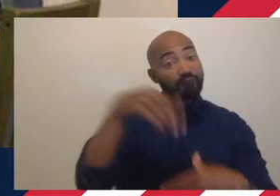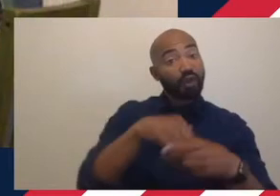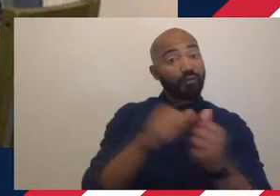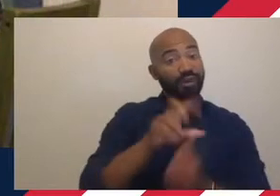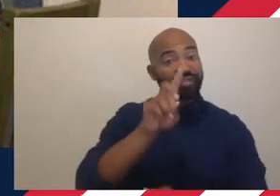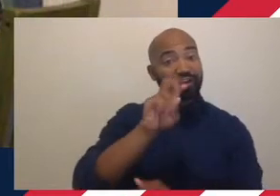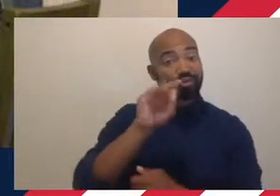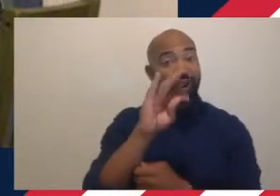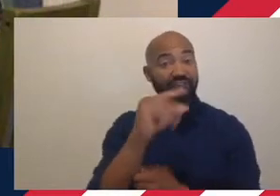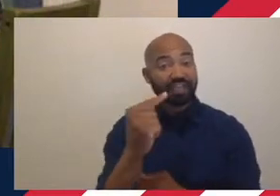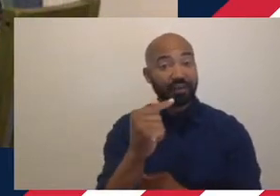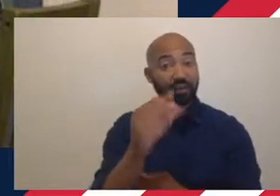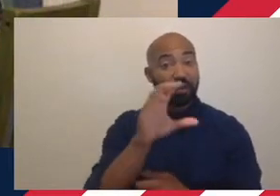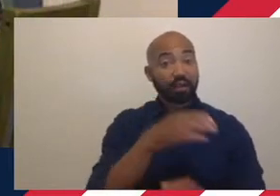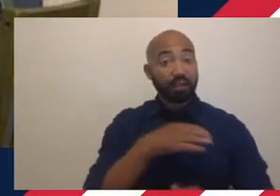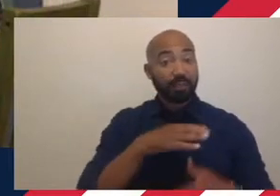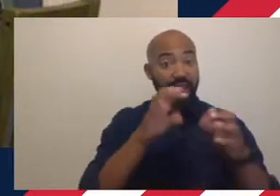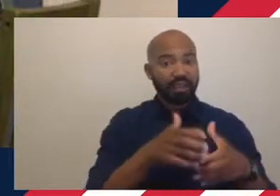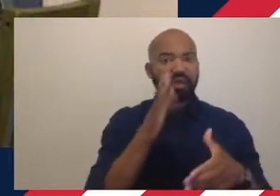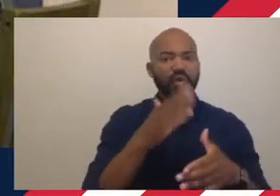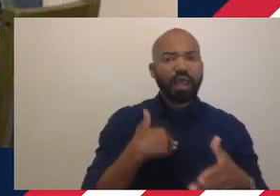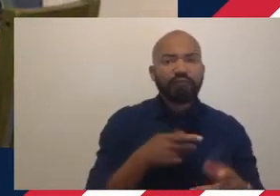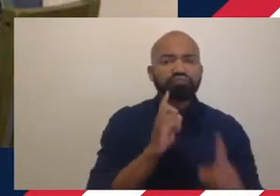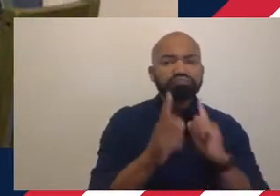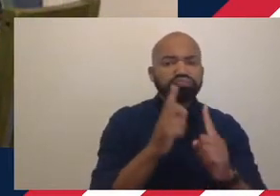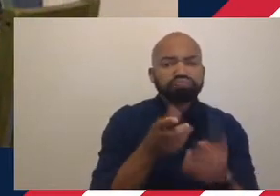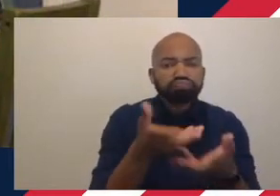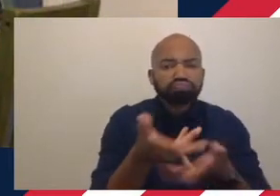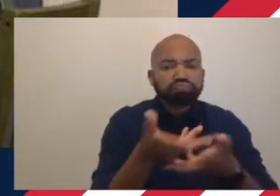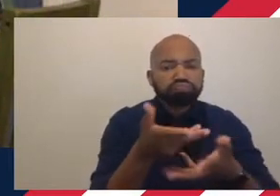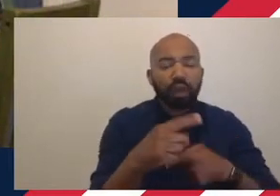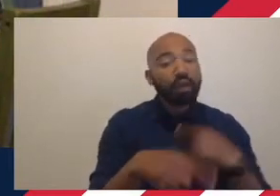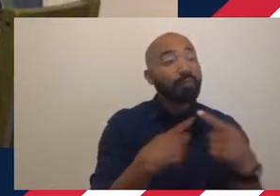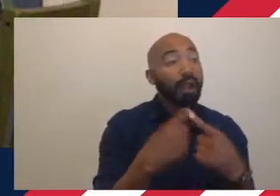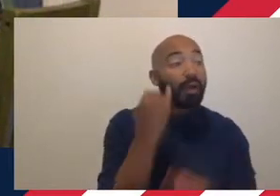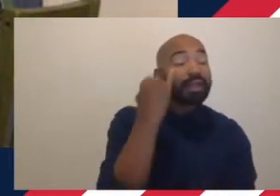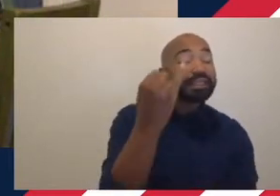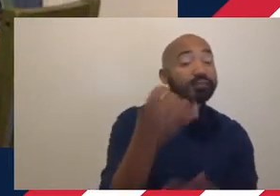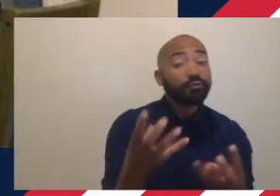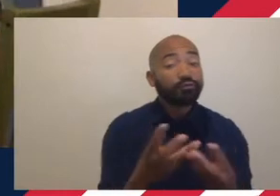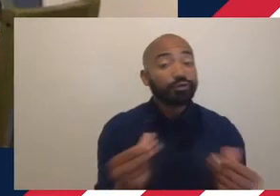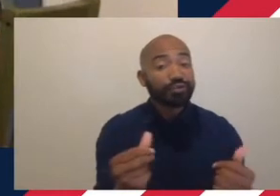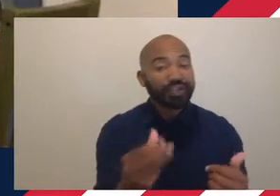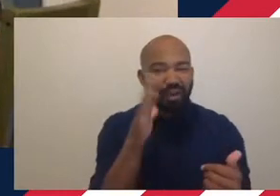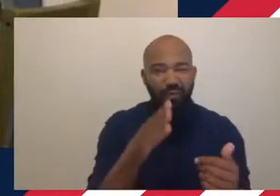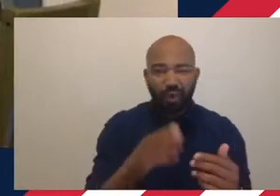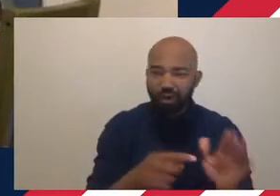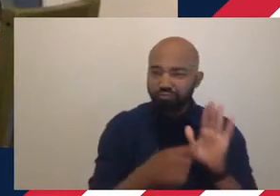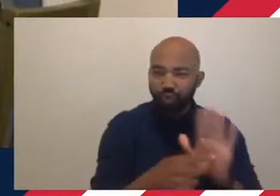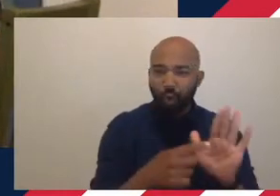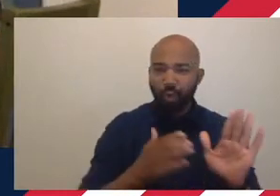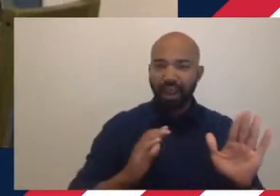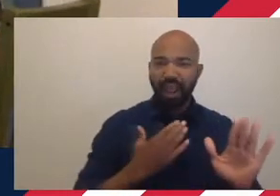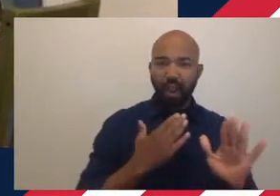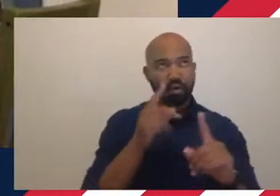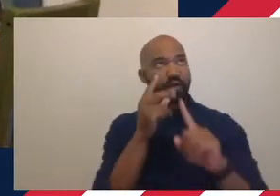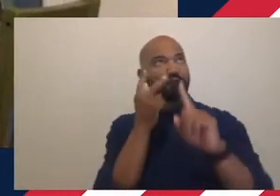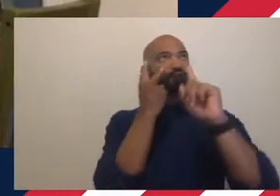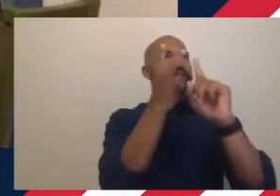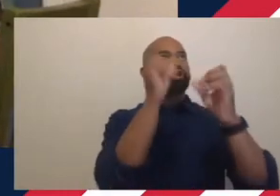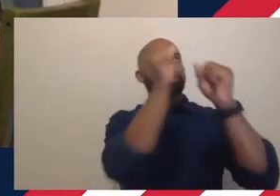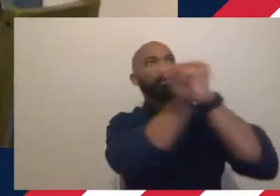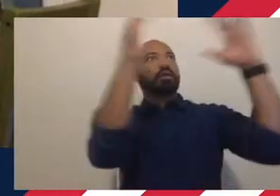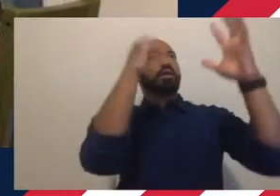engage people in a substantive dialogue of ideas and solutions that will articulate our party's vision for the country